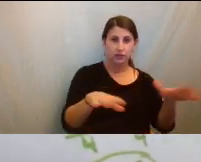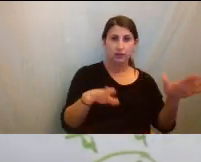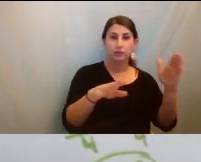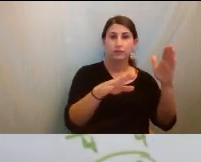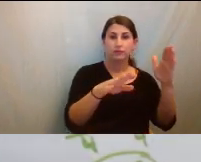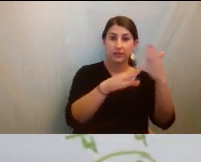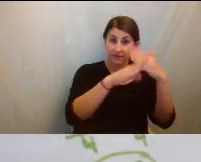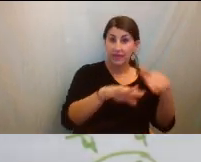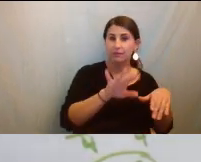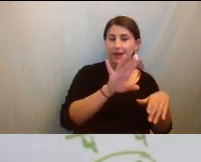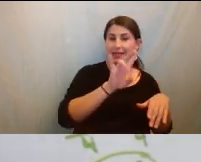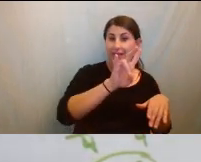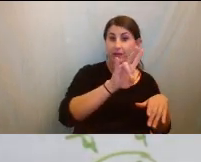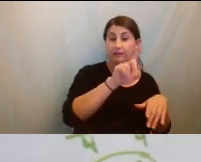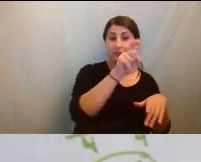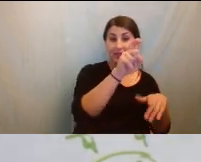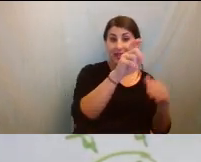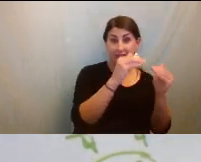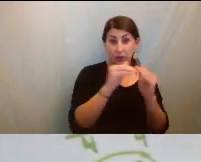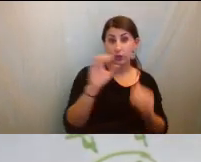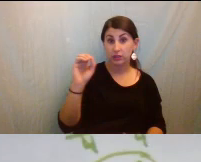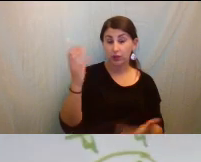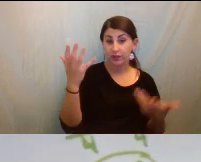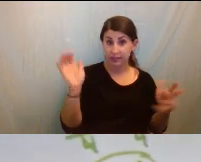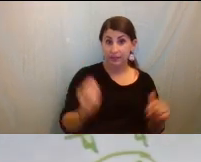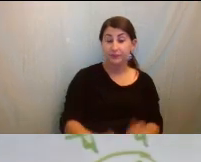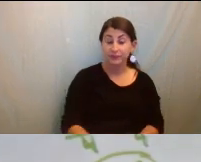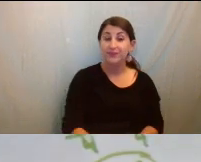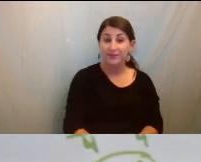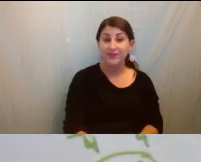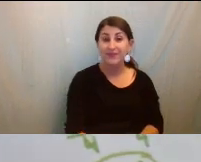7. So then you get x equals 0.